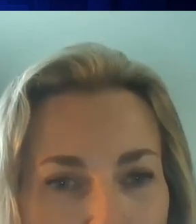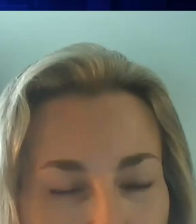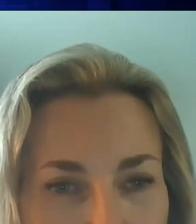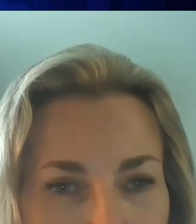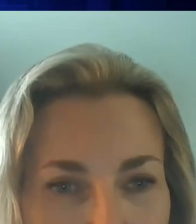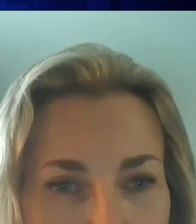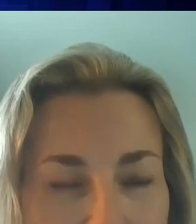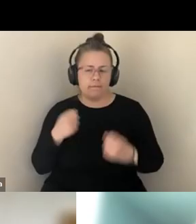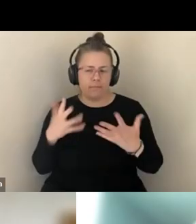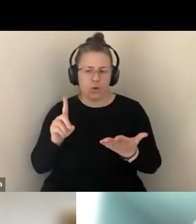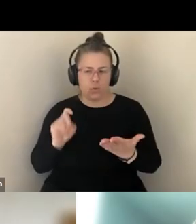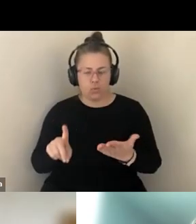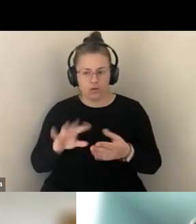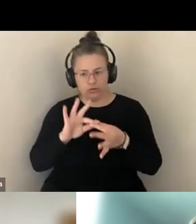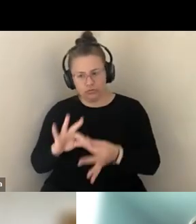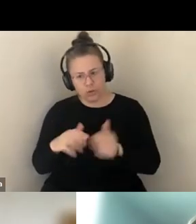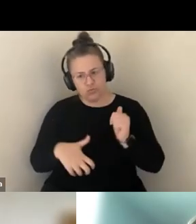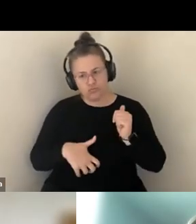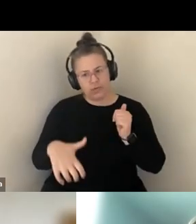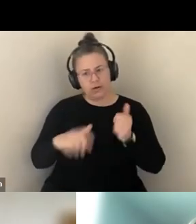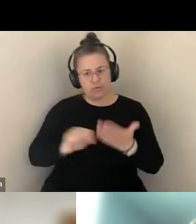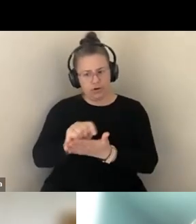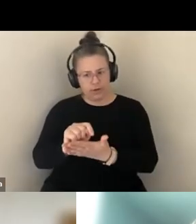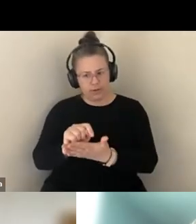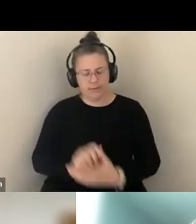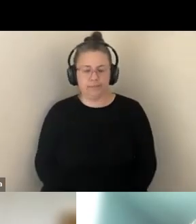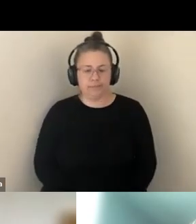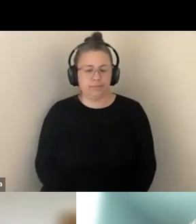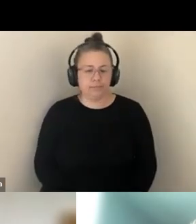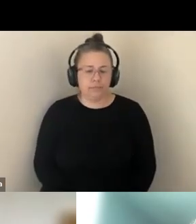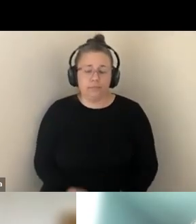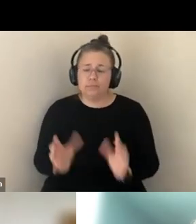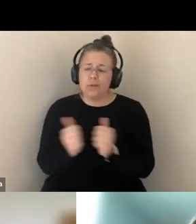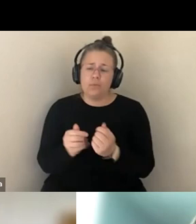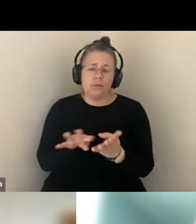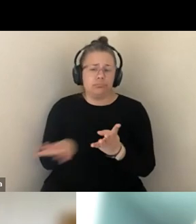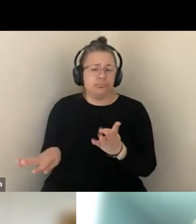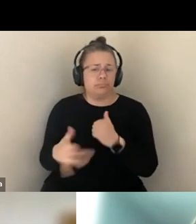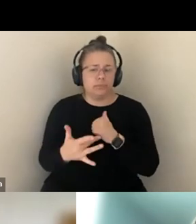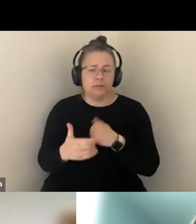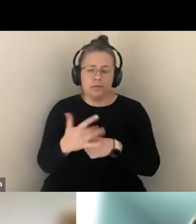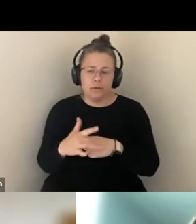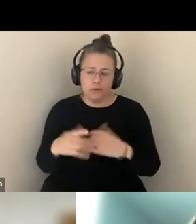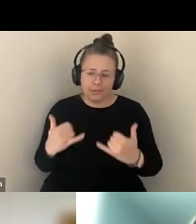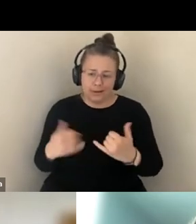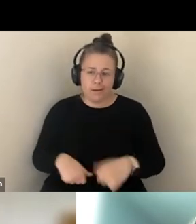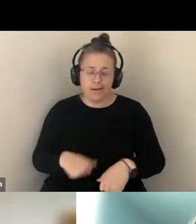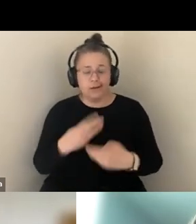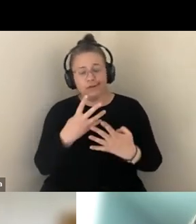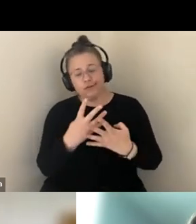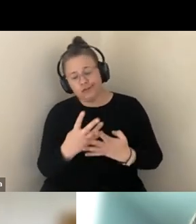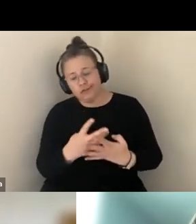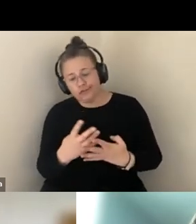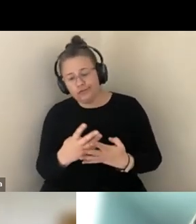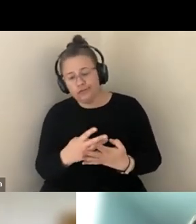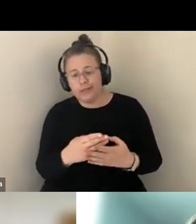have focused on that. And with all the technologies we have available today, from the screening of in vitro